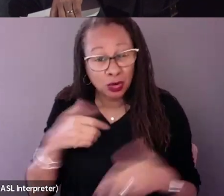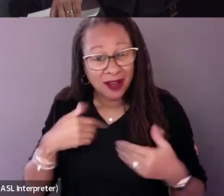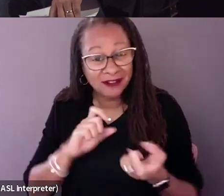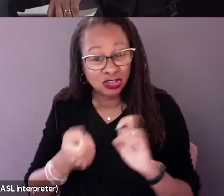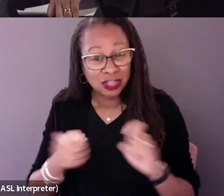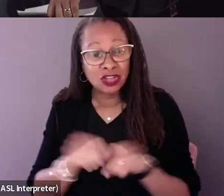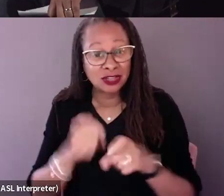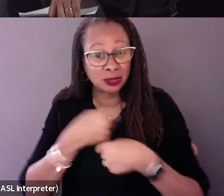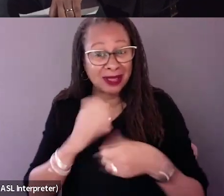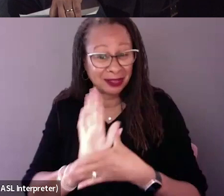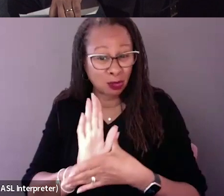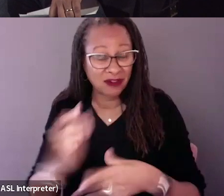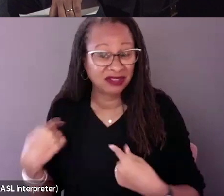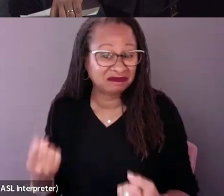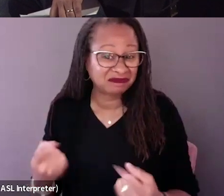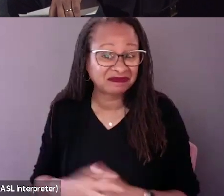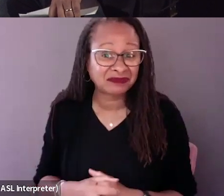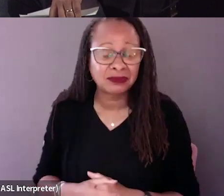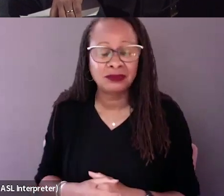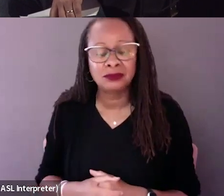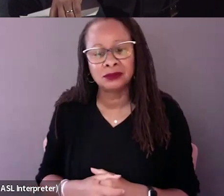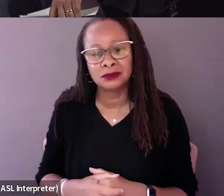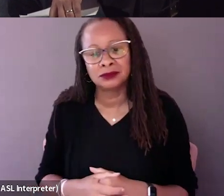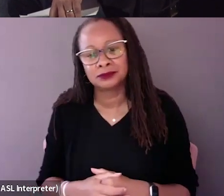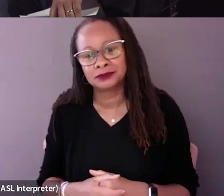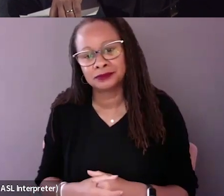from at the end of making this movie?